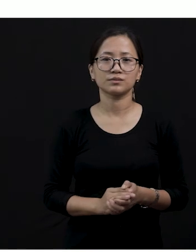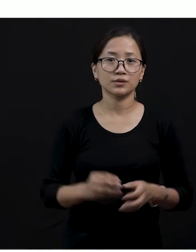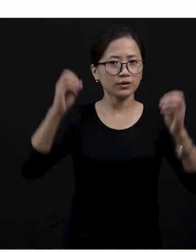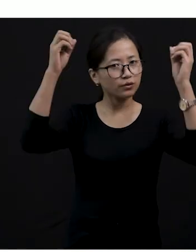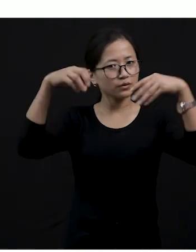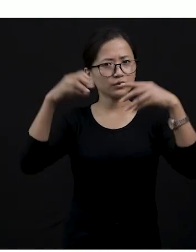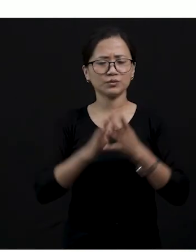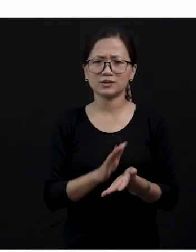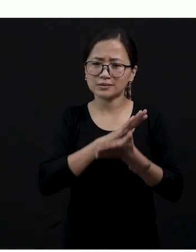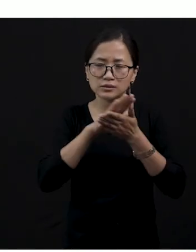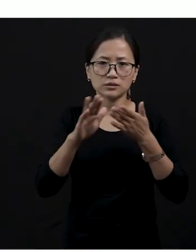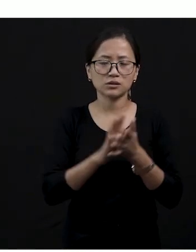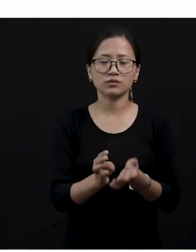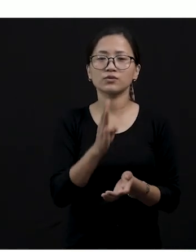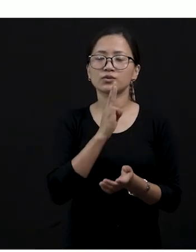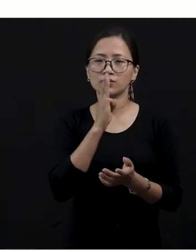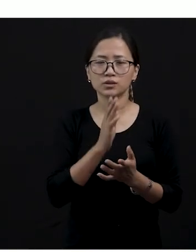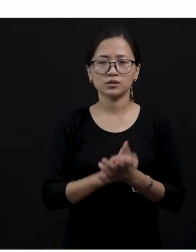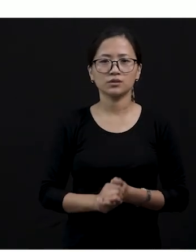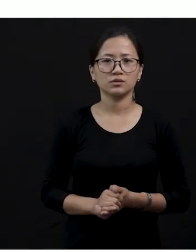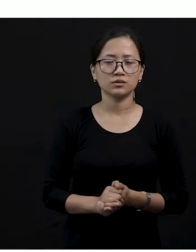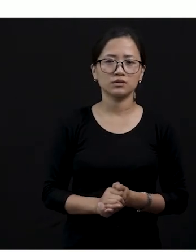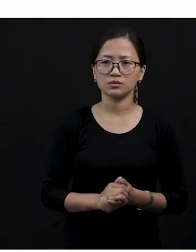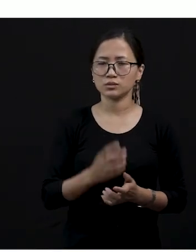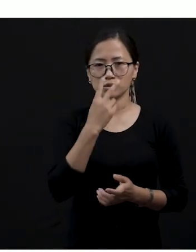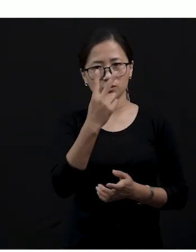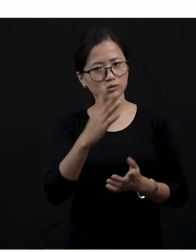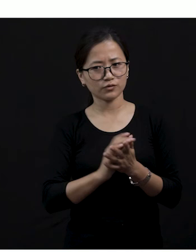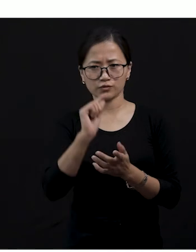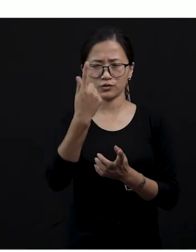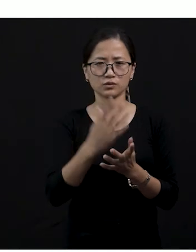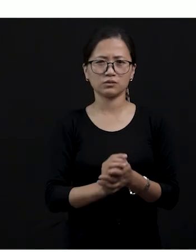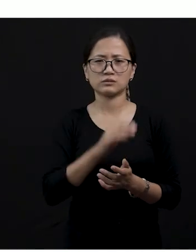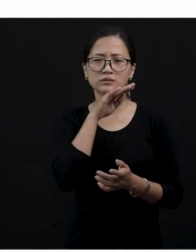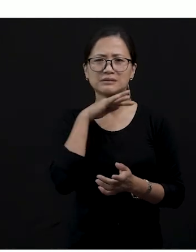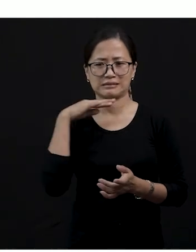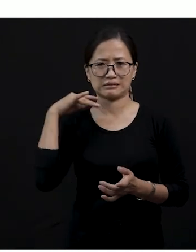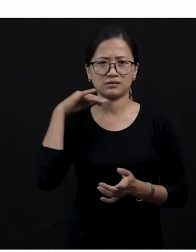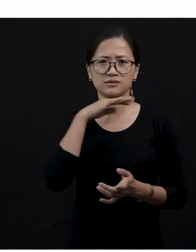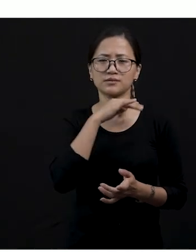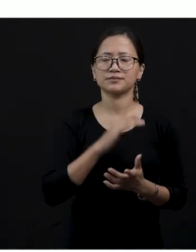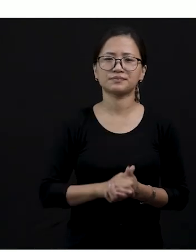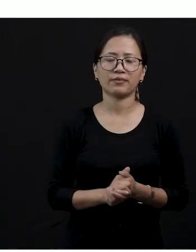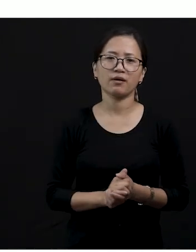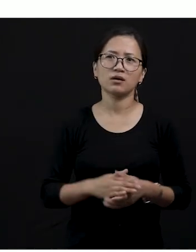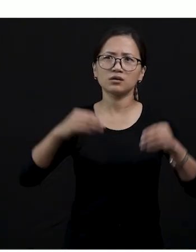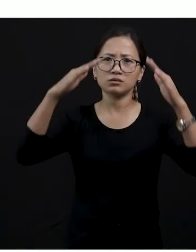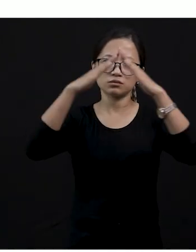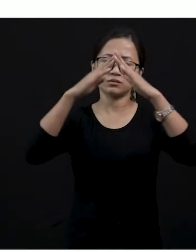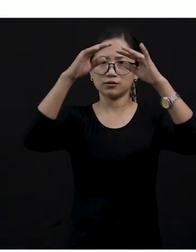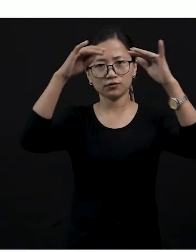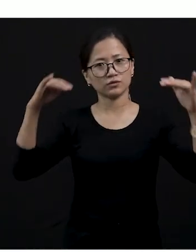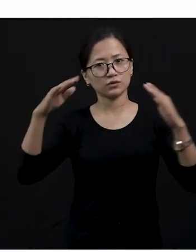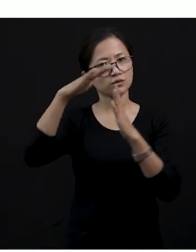water? Yes, first rains, of course, it will look dirty because of the dirt in the